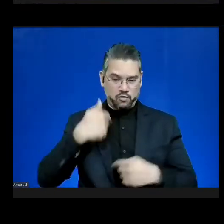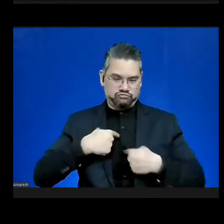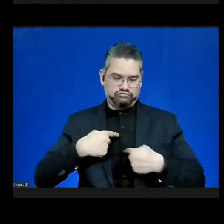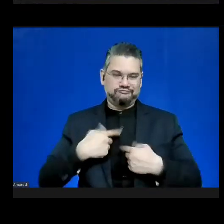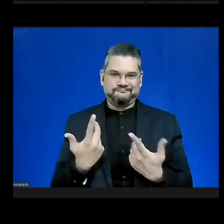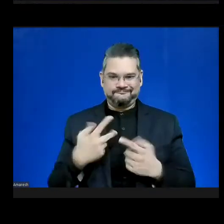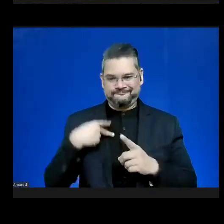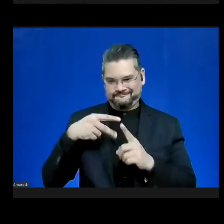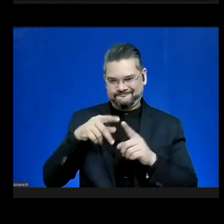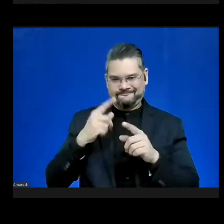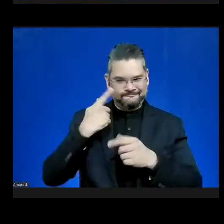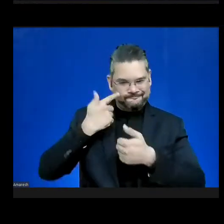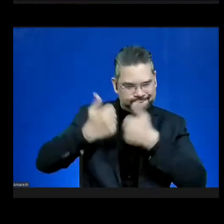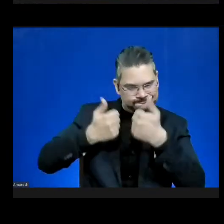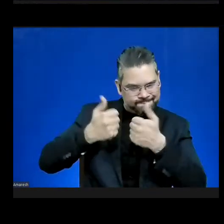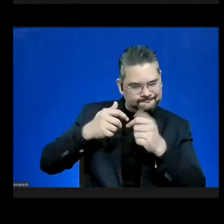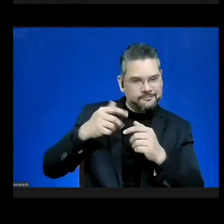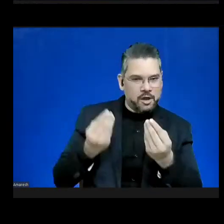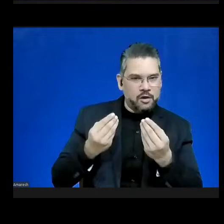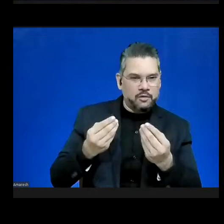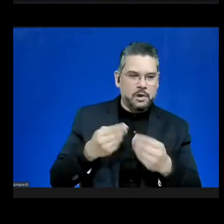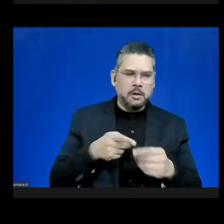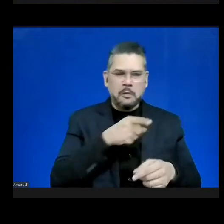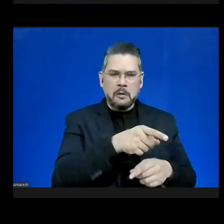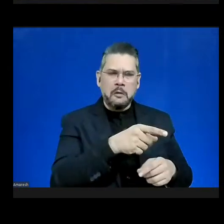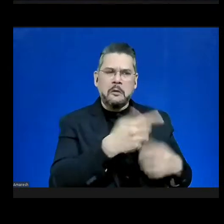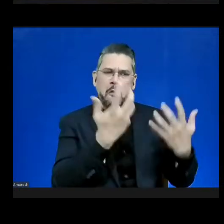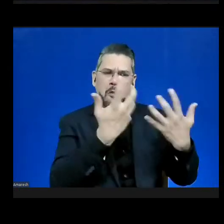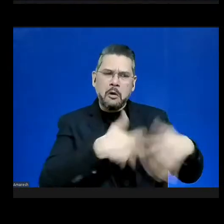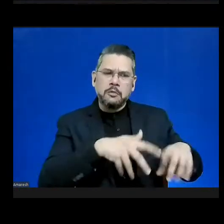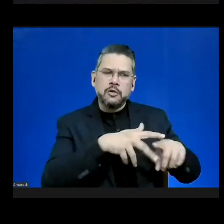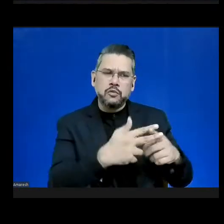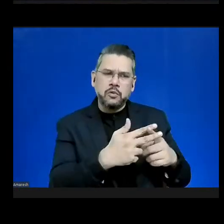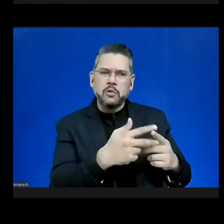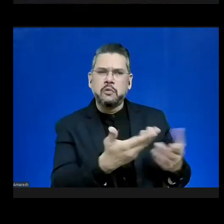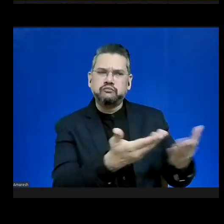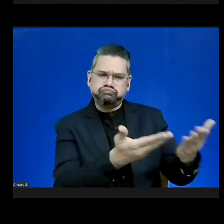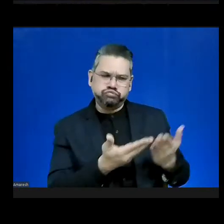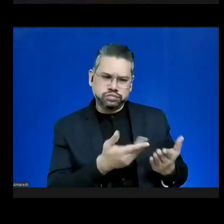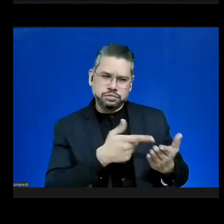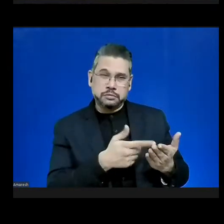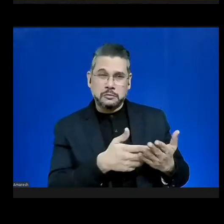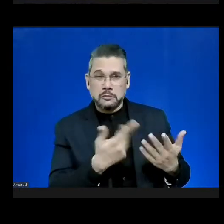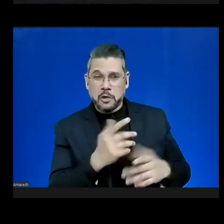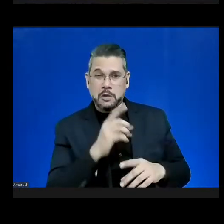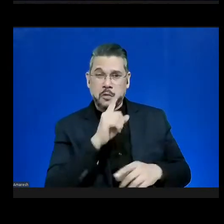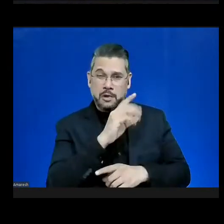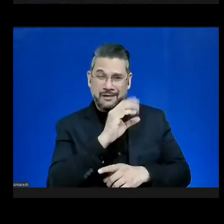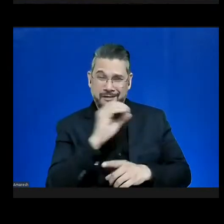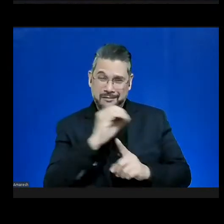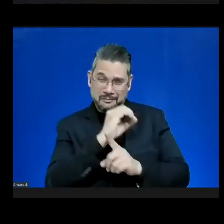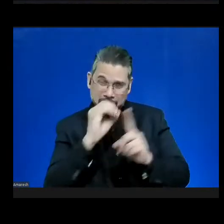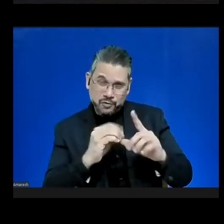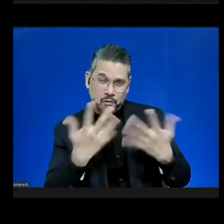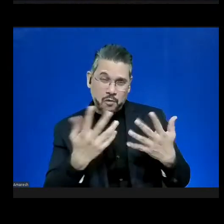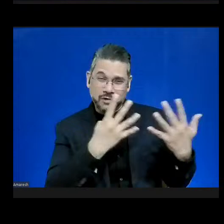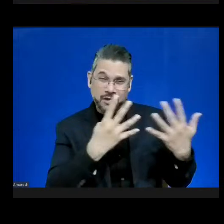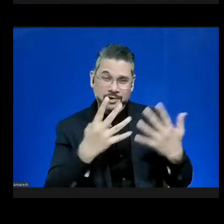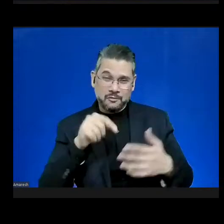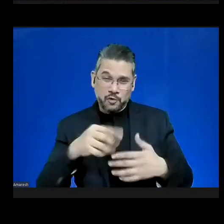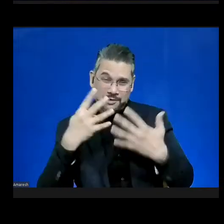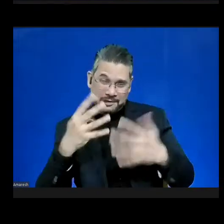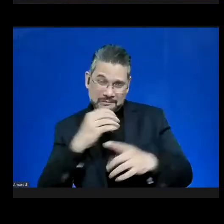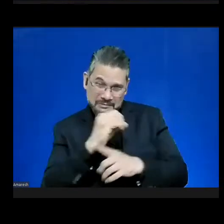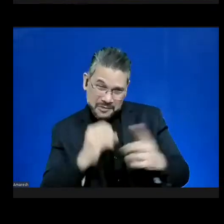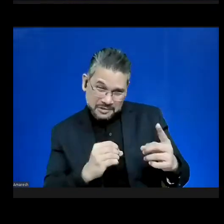giving you a very high accuracy or of accessibility, say 100% or 99.9%, one should go with manual testing, and that is